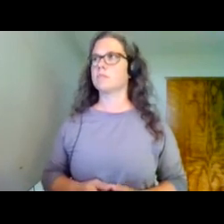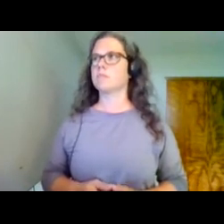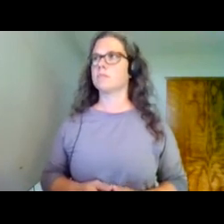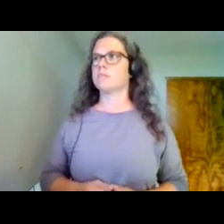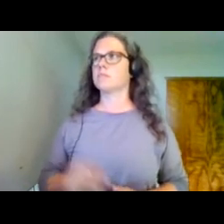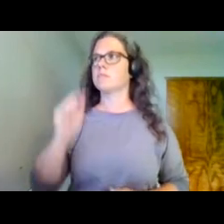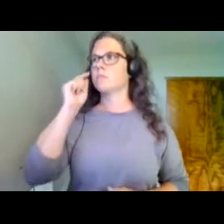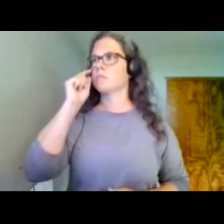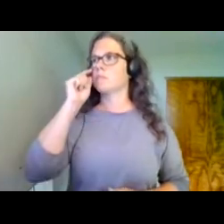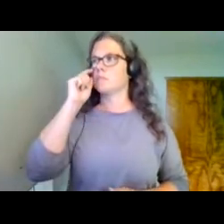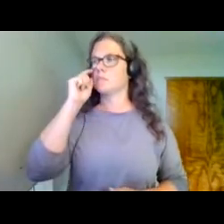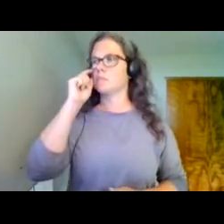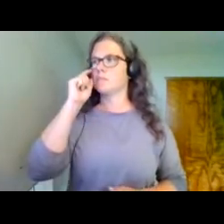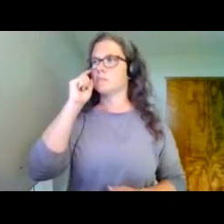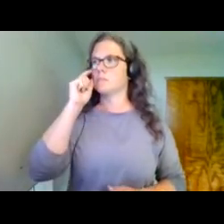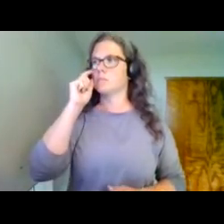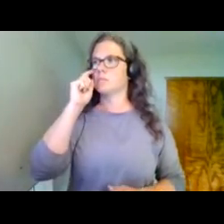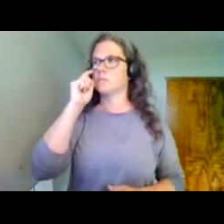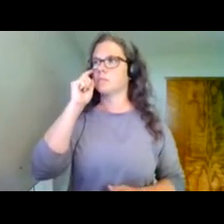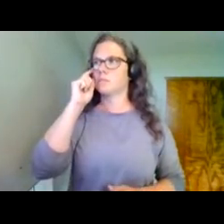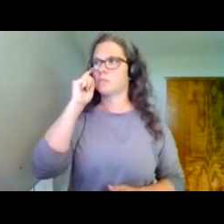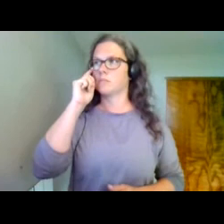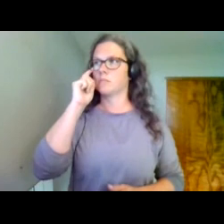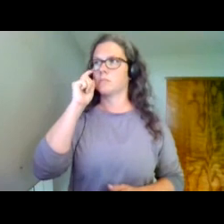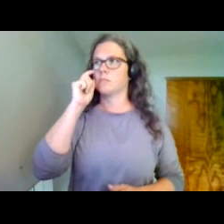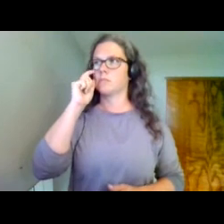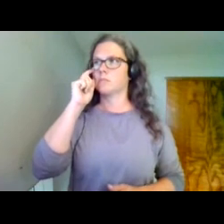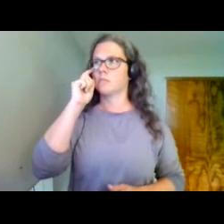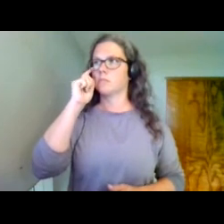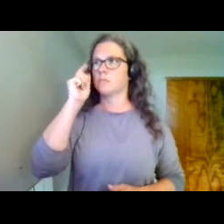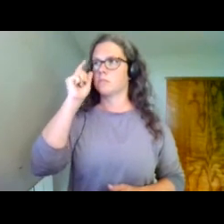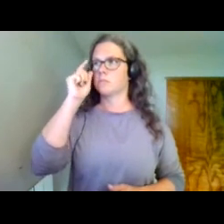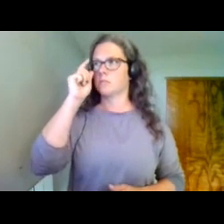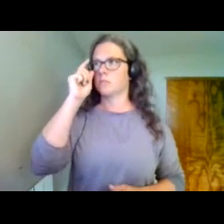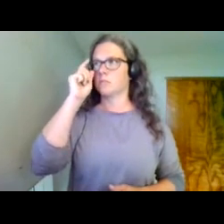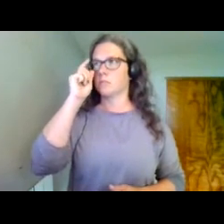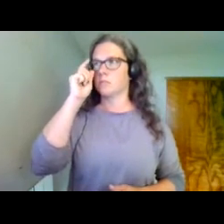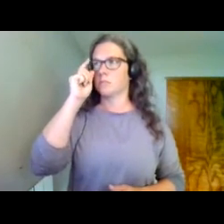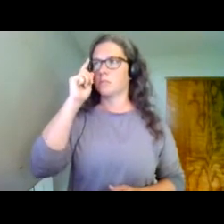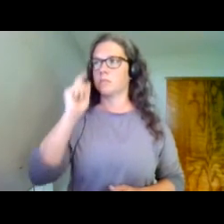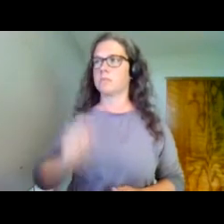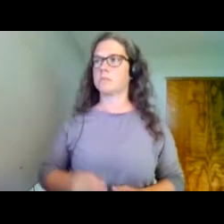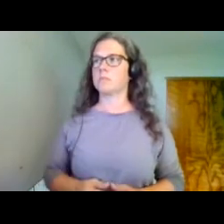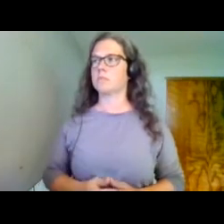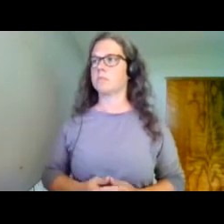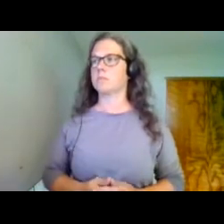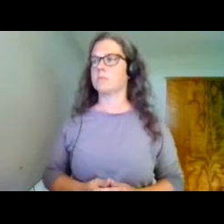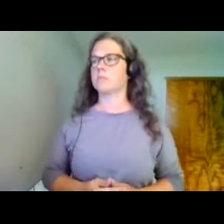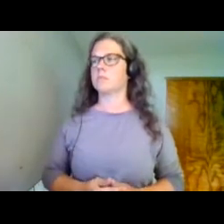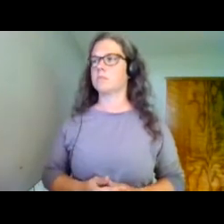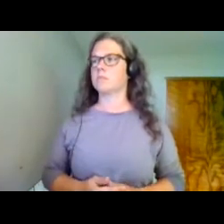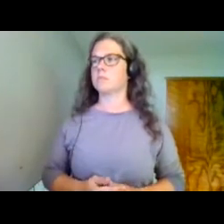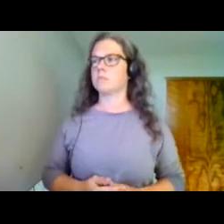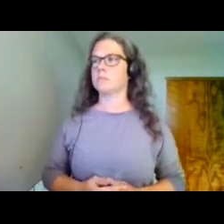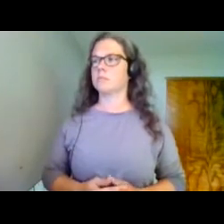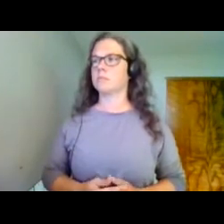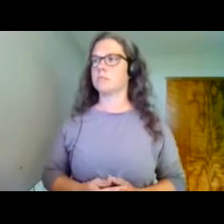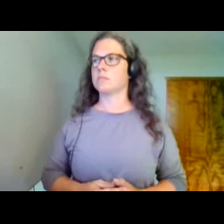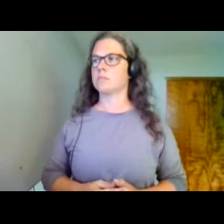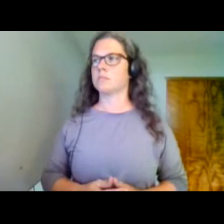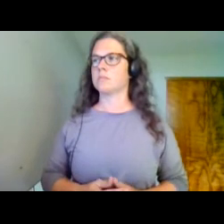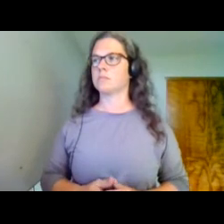like removed later? Like I drive by just seeing them laying in a lot of areas still where I'm like, oh, I didn't even know there was a project